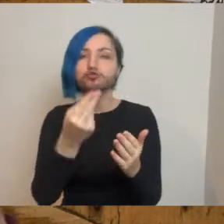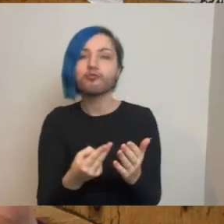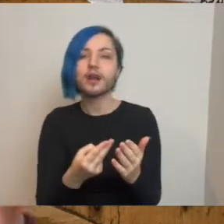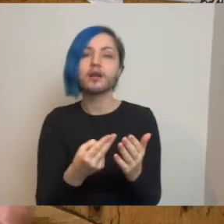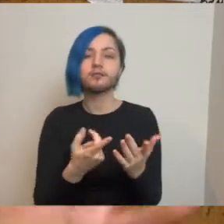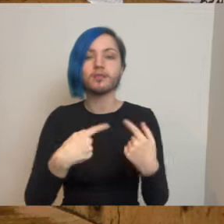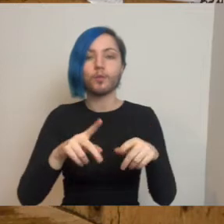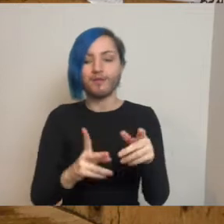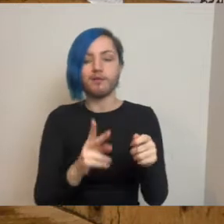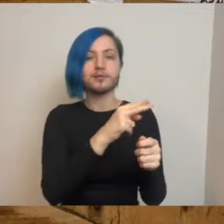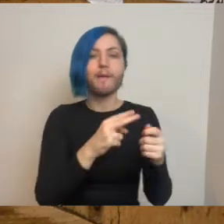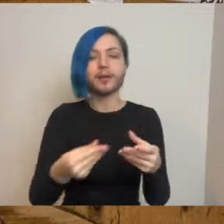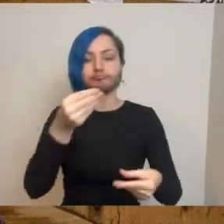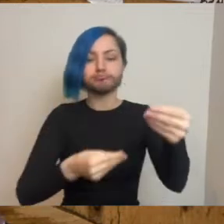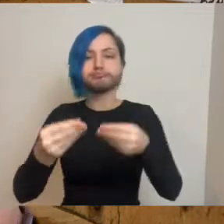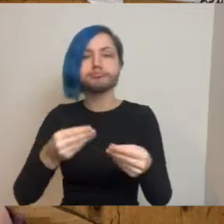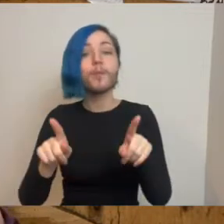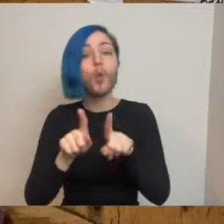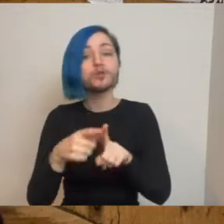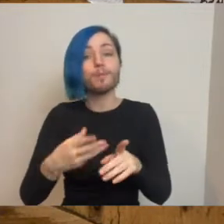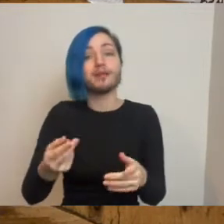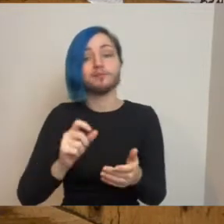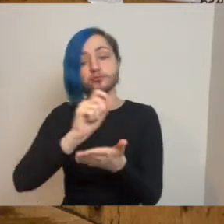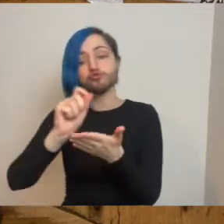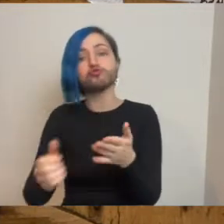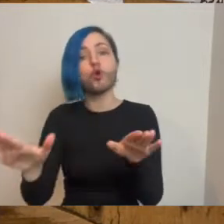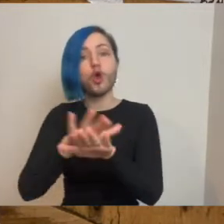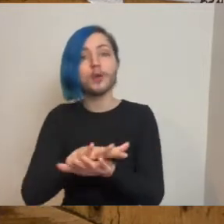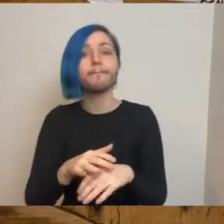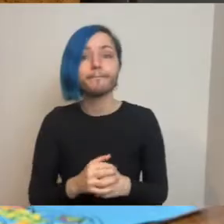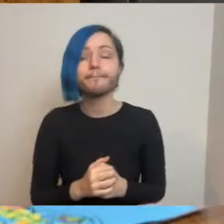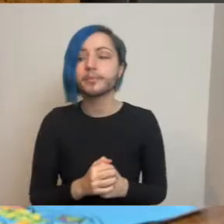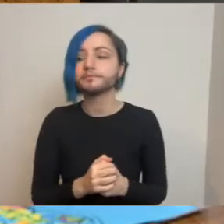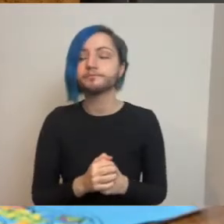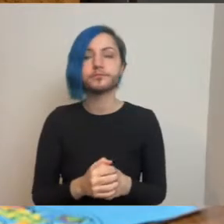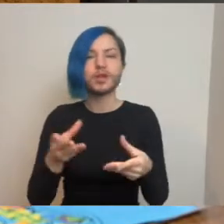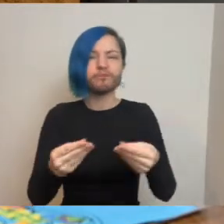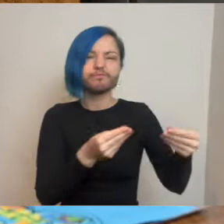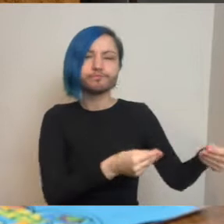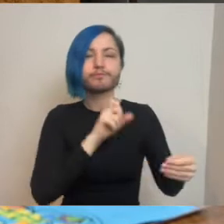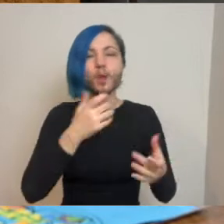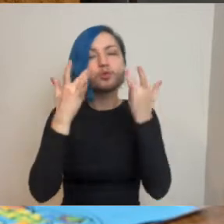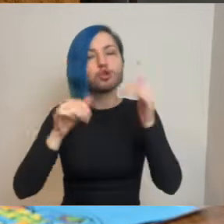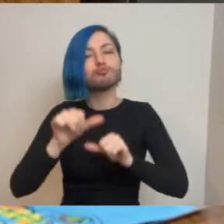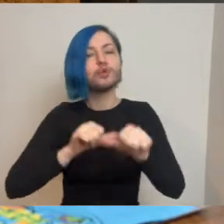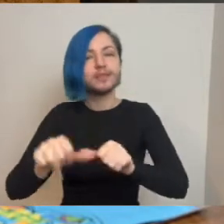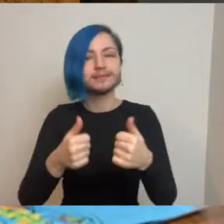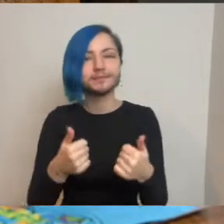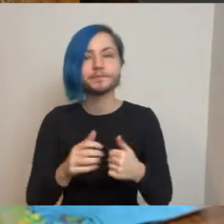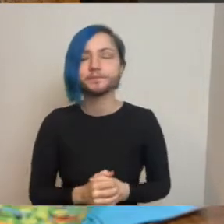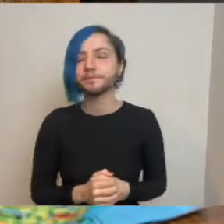together, but we also did some drawing into the top of that. So taking that aside, I'm going to take you through my process,